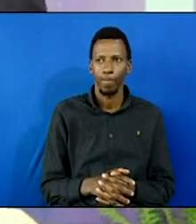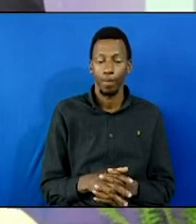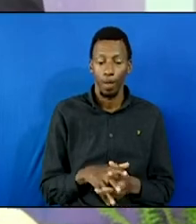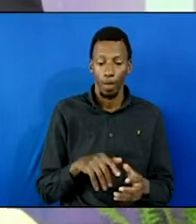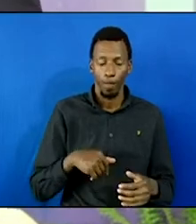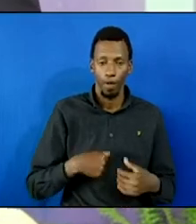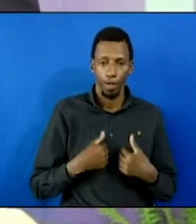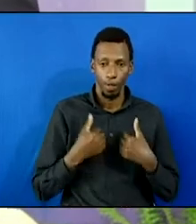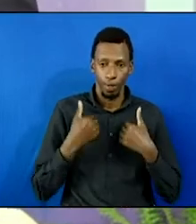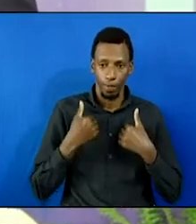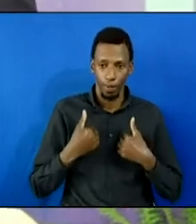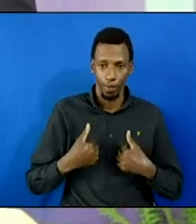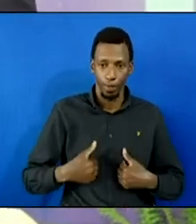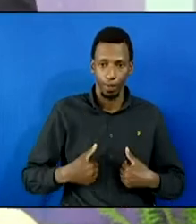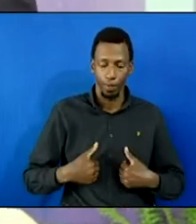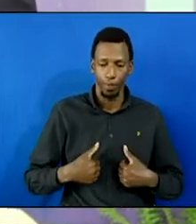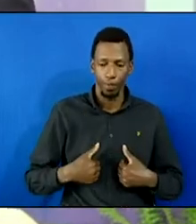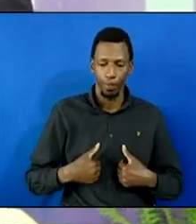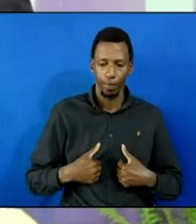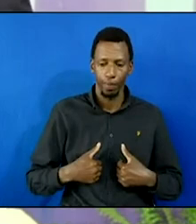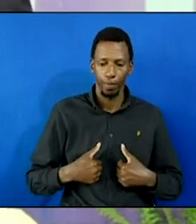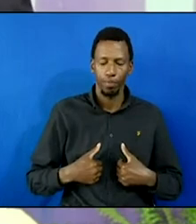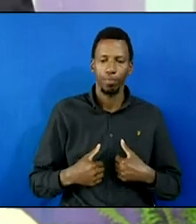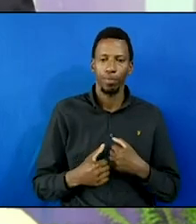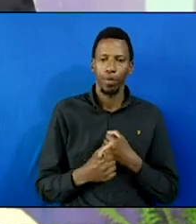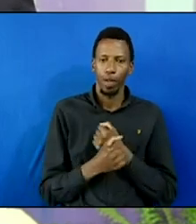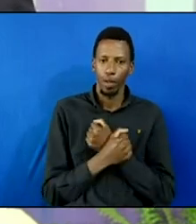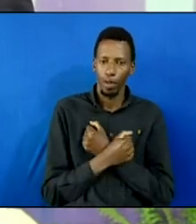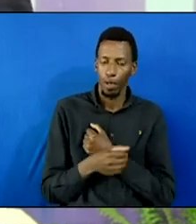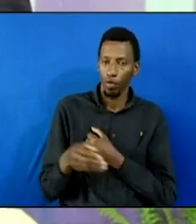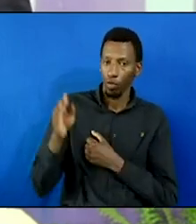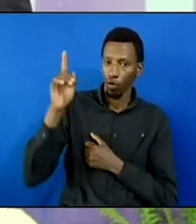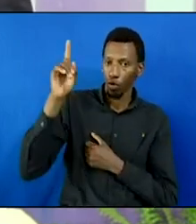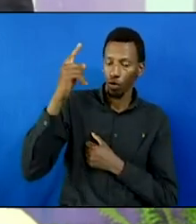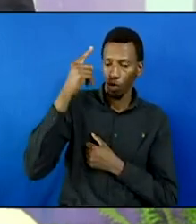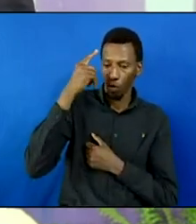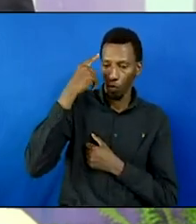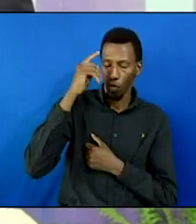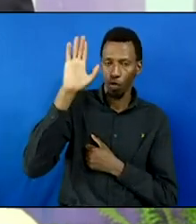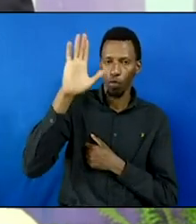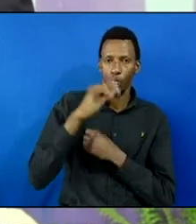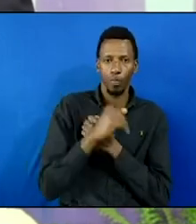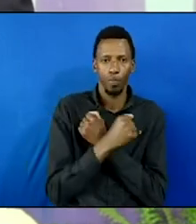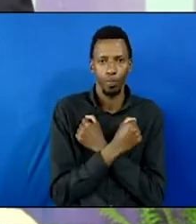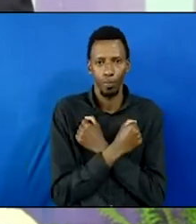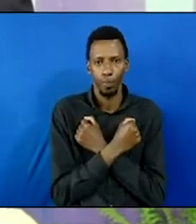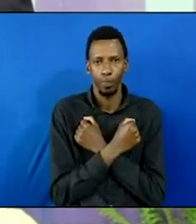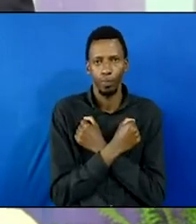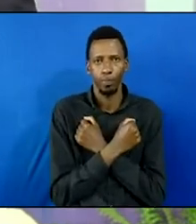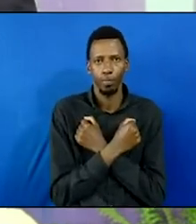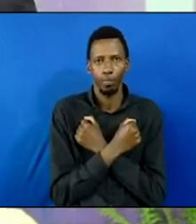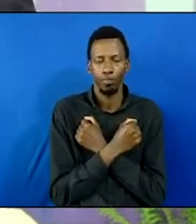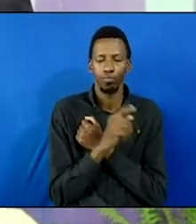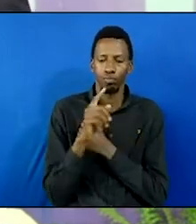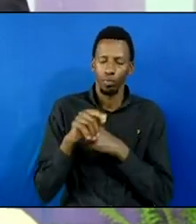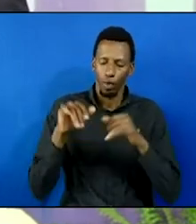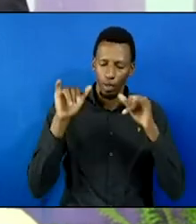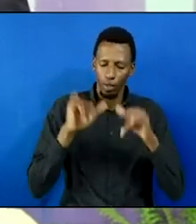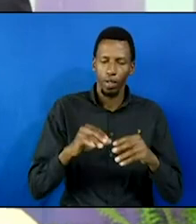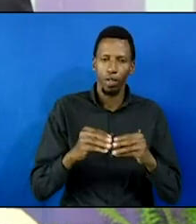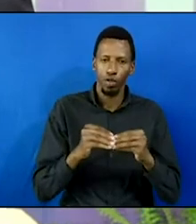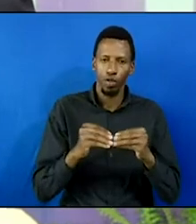I personally love God for his love. Loving the unlovable and staying long